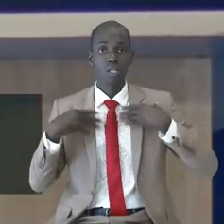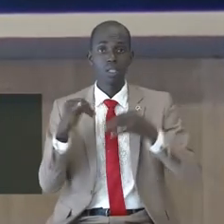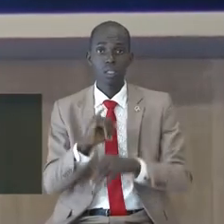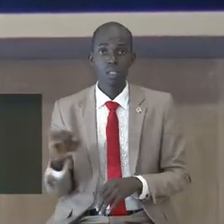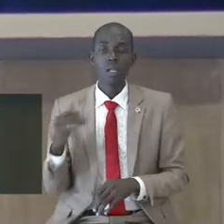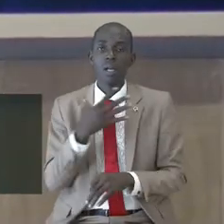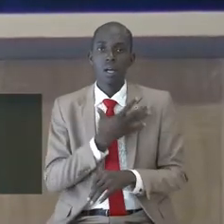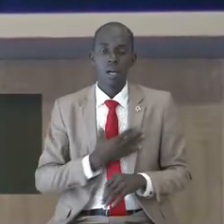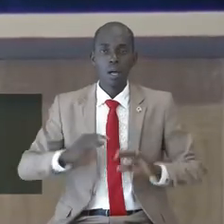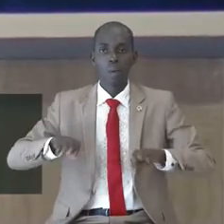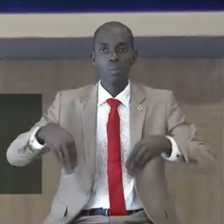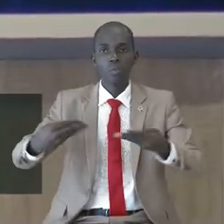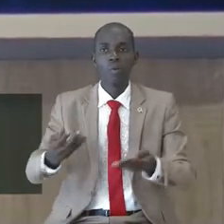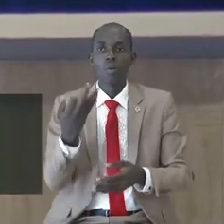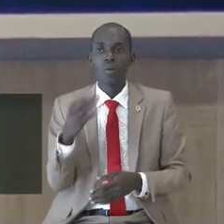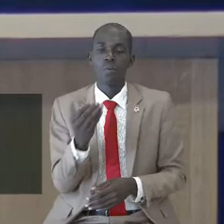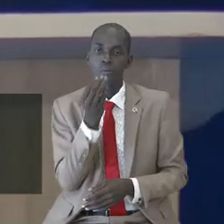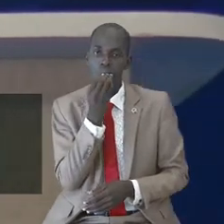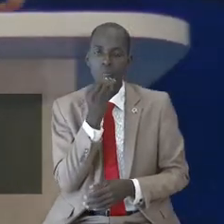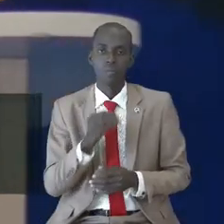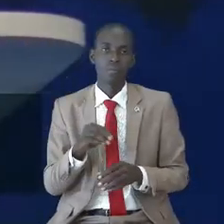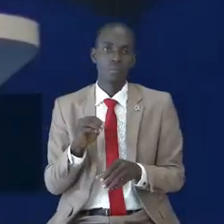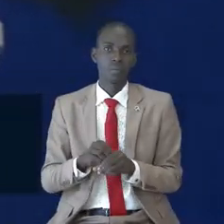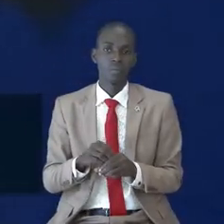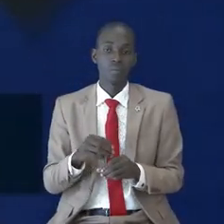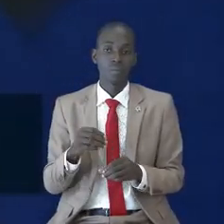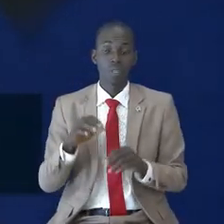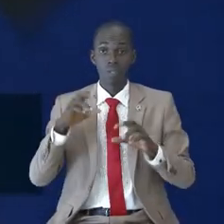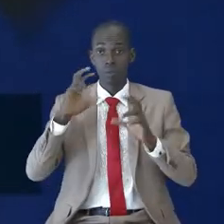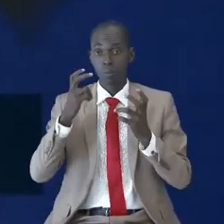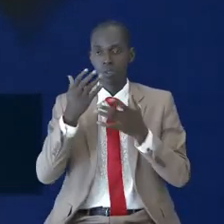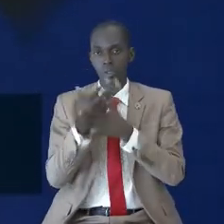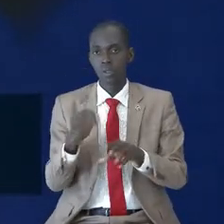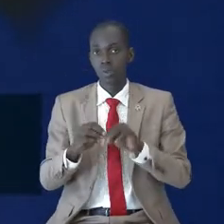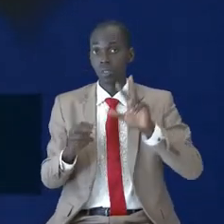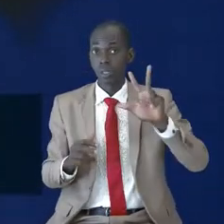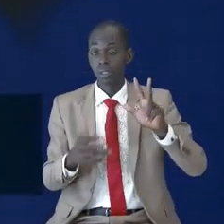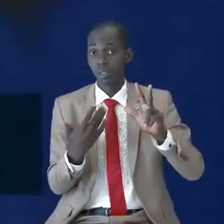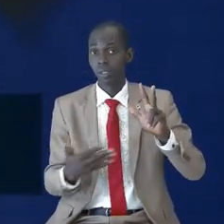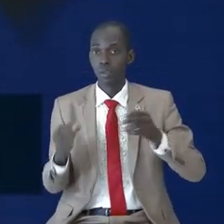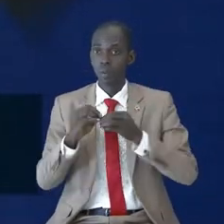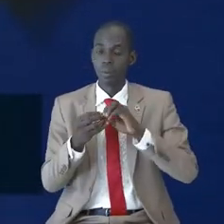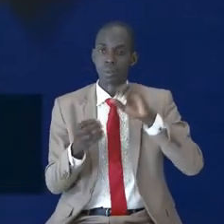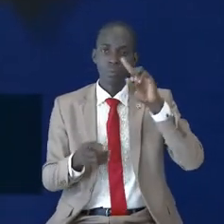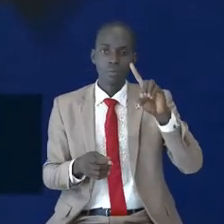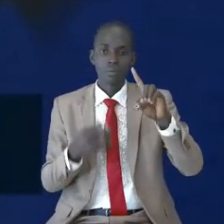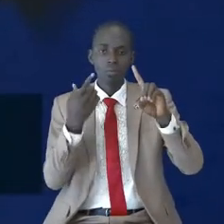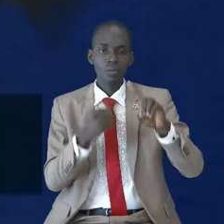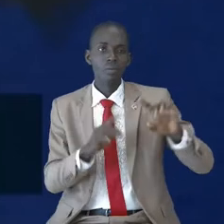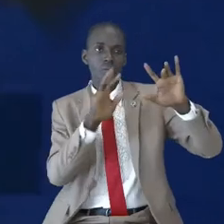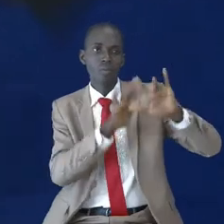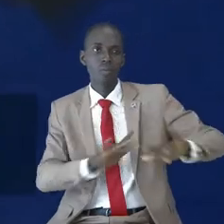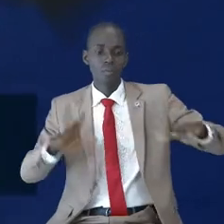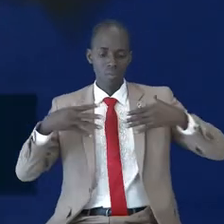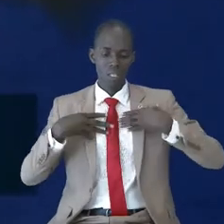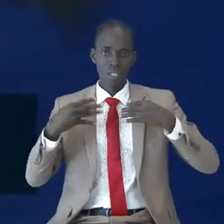and provision of food. There are three things we're looking at as we consider that. Number one, the compassionate